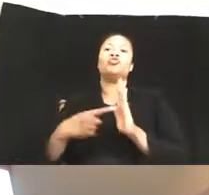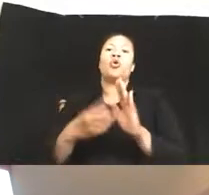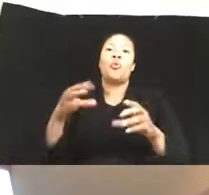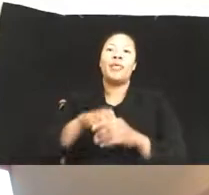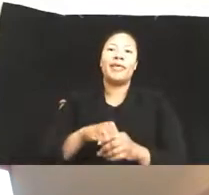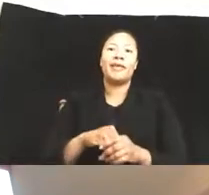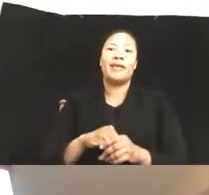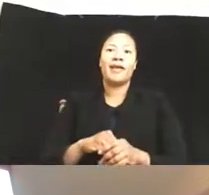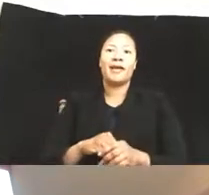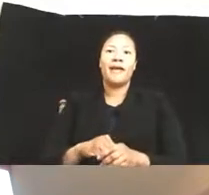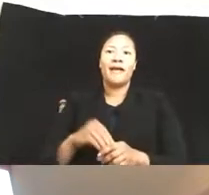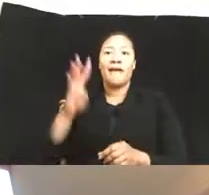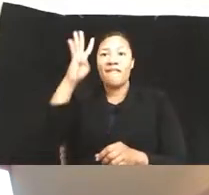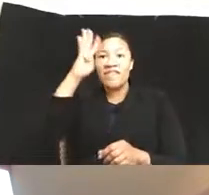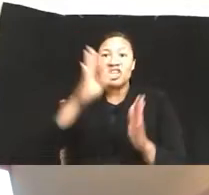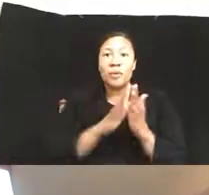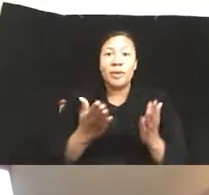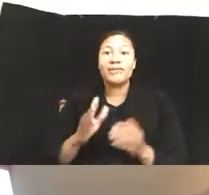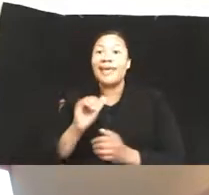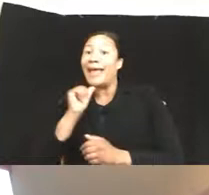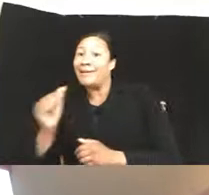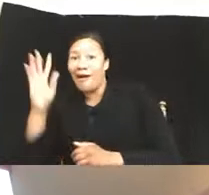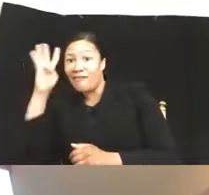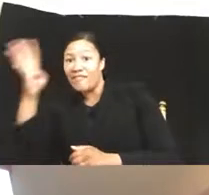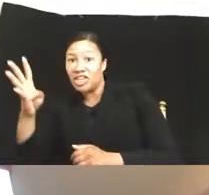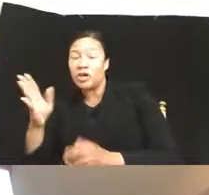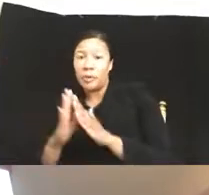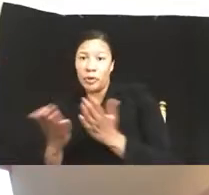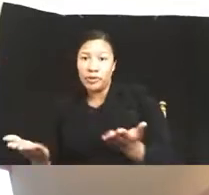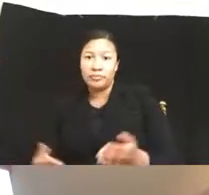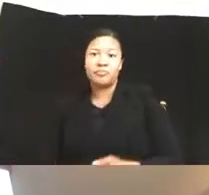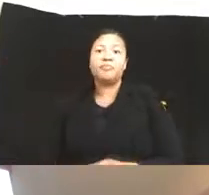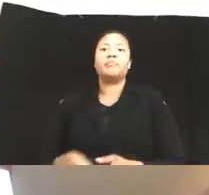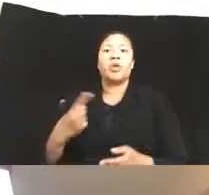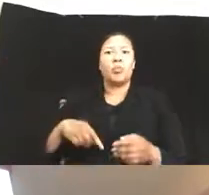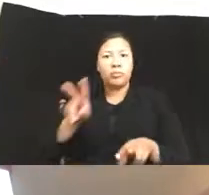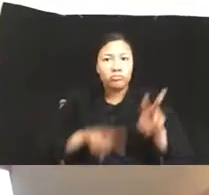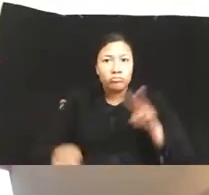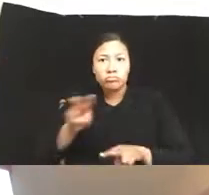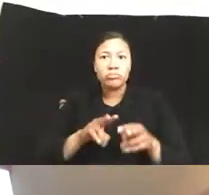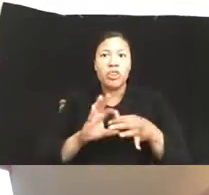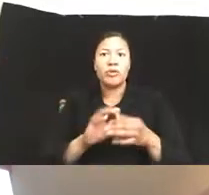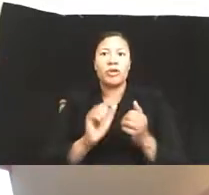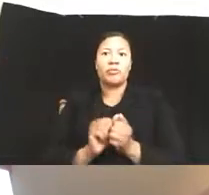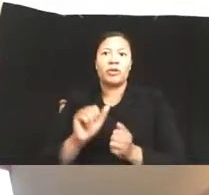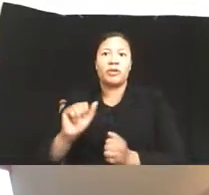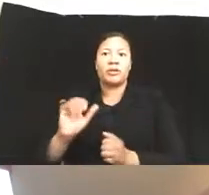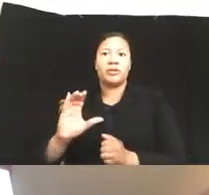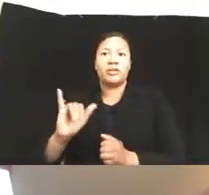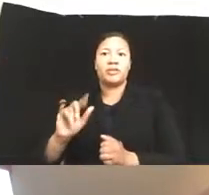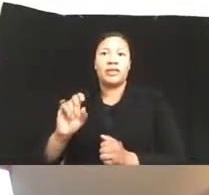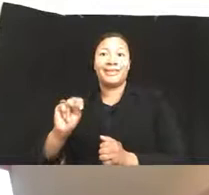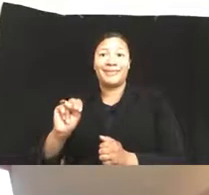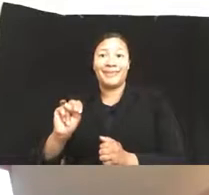nonfiction, to look at the theoretical treatment of relationships between citizenship, race,